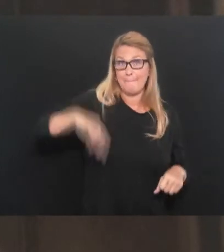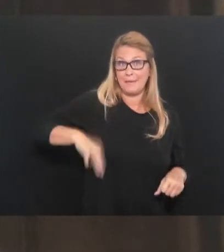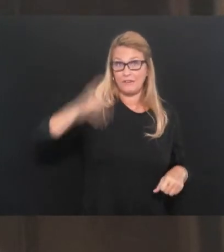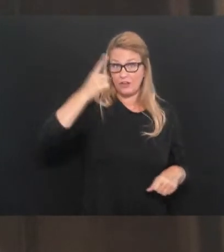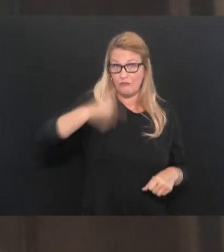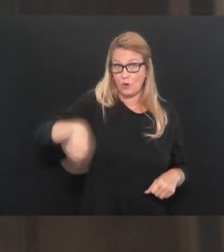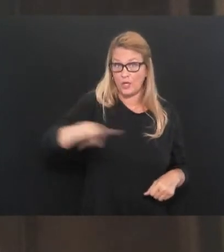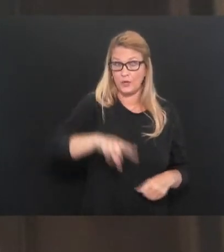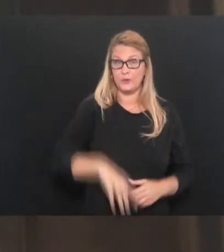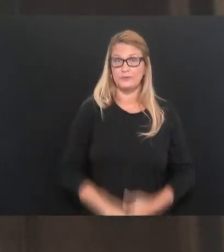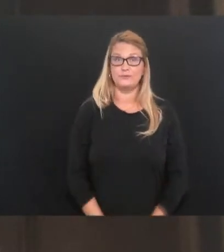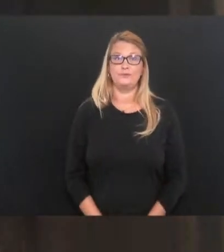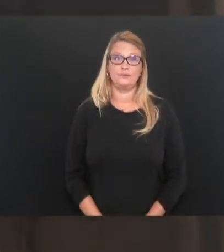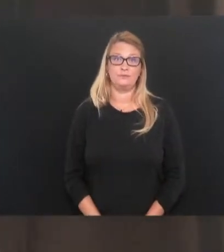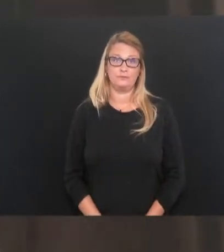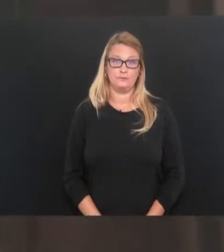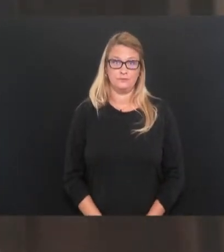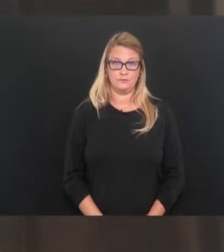them.